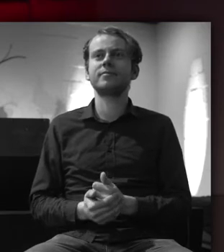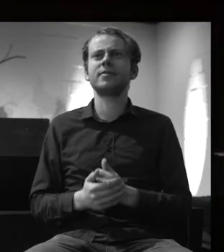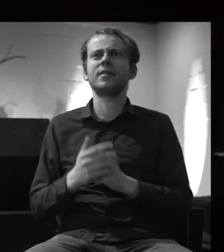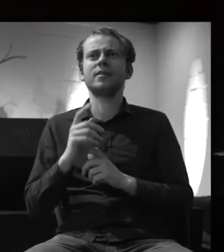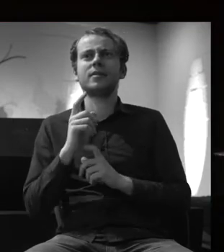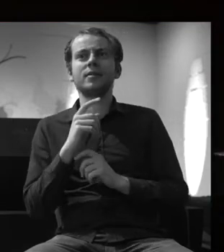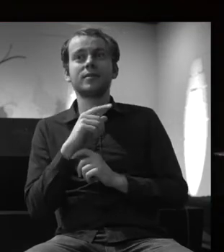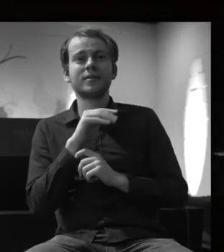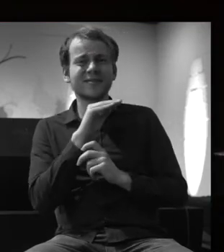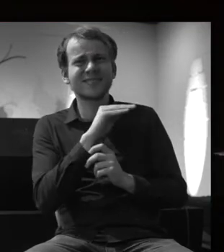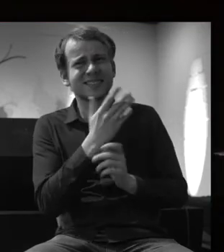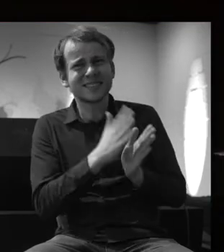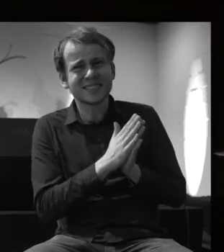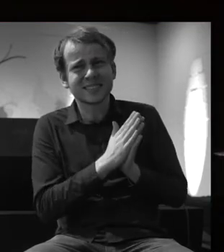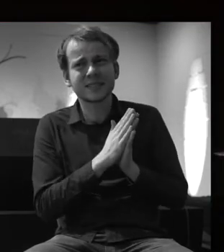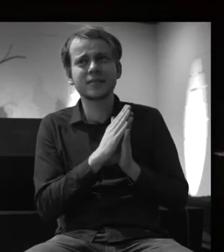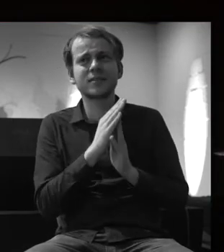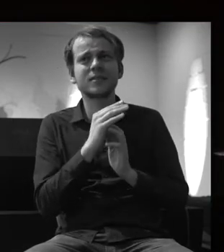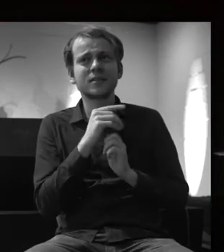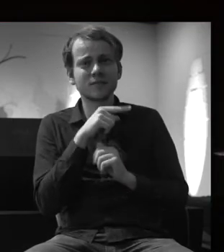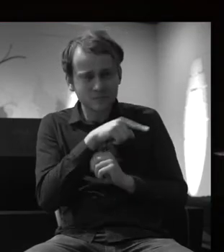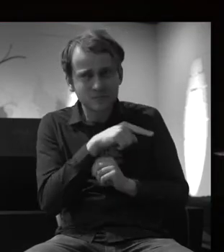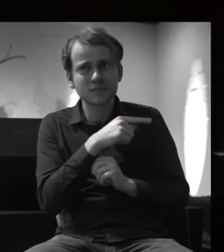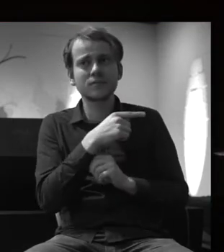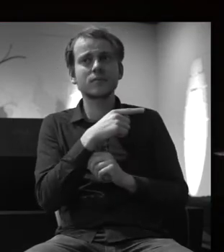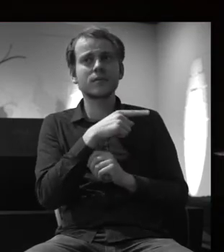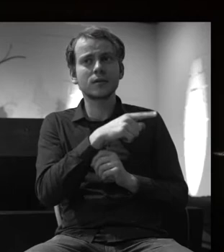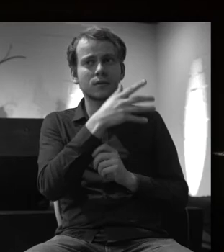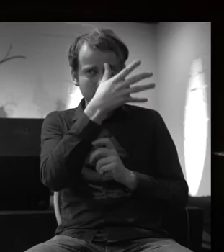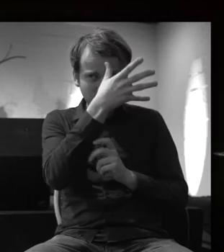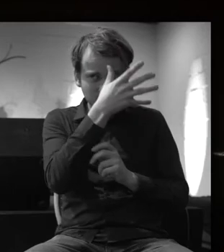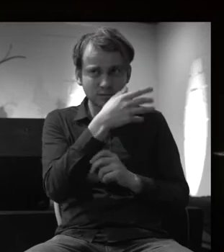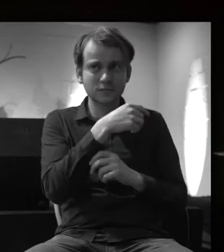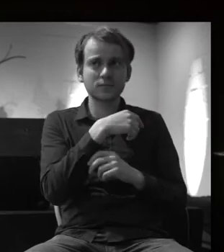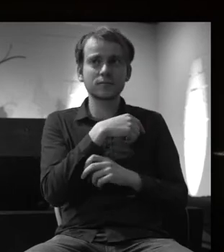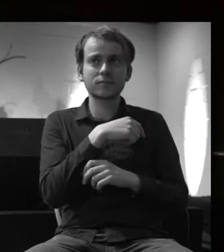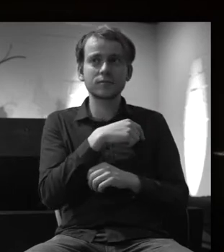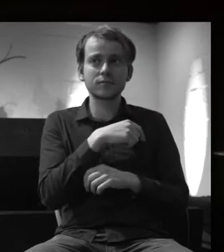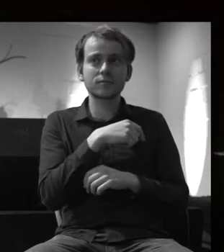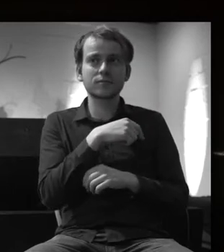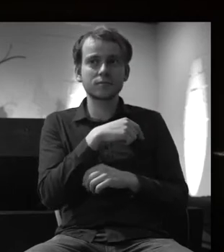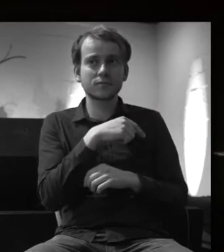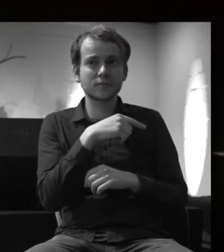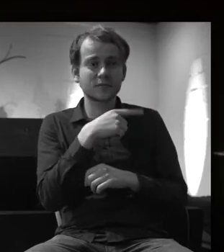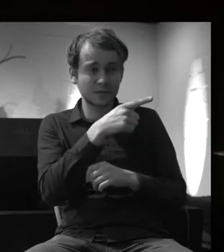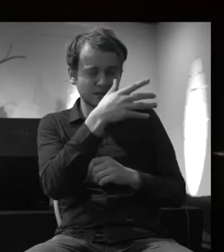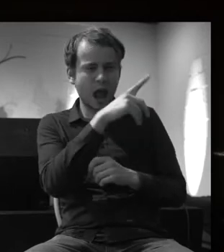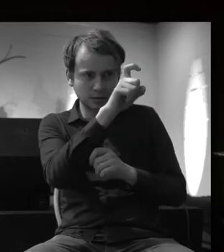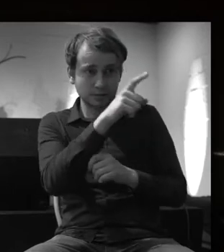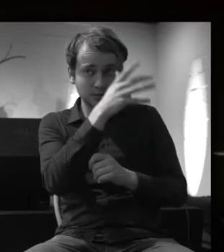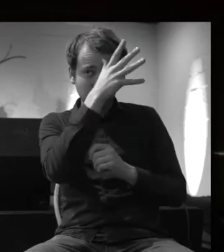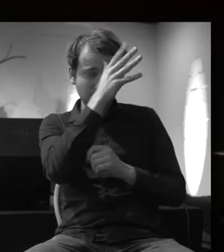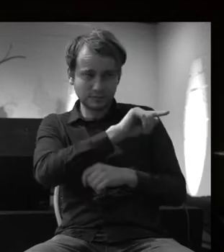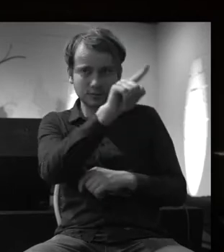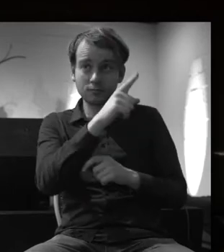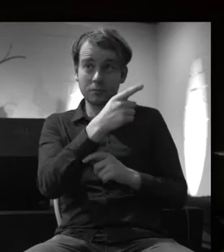life? Is he really satisfied with what you did? Does he really see hope for your future? At the start, I thought a little